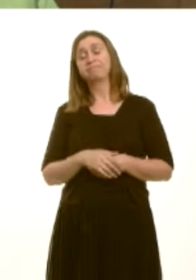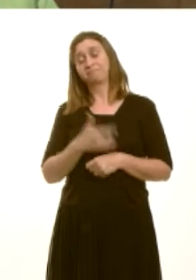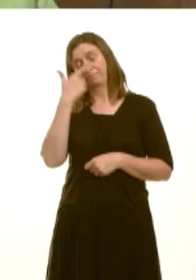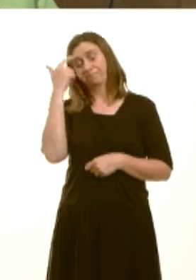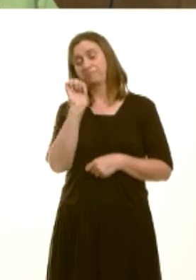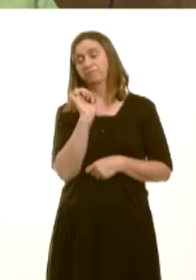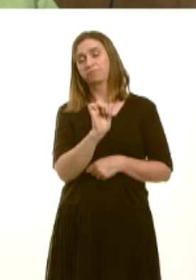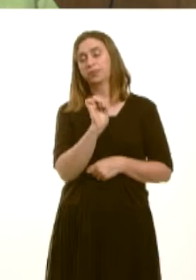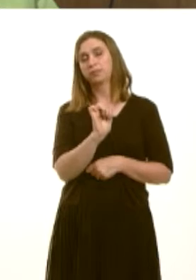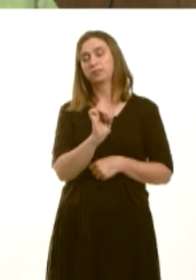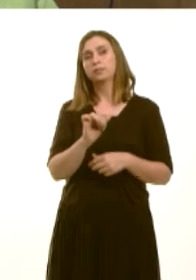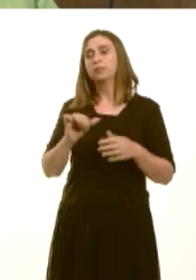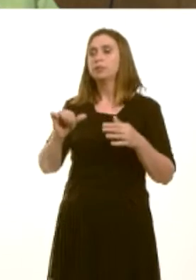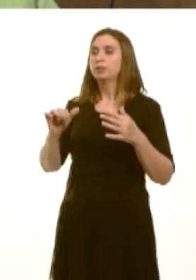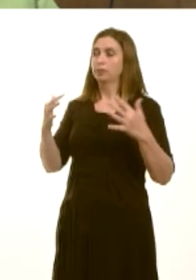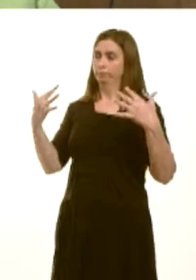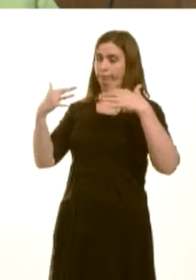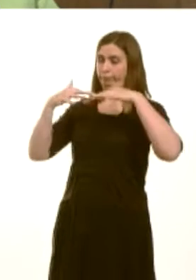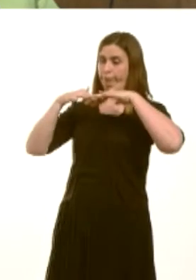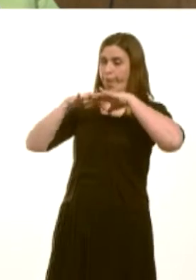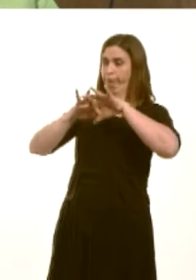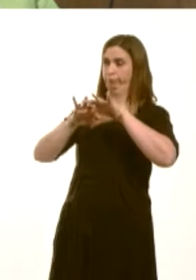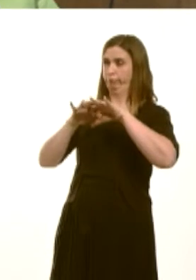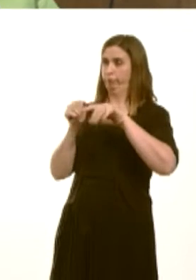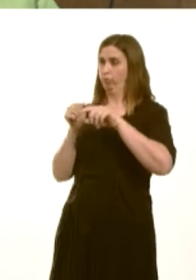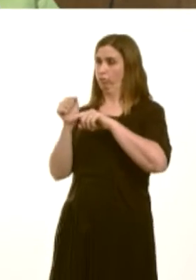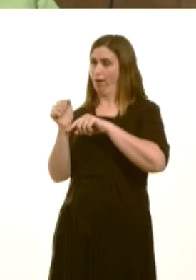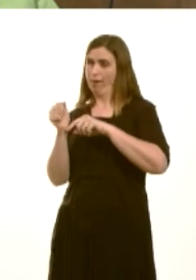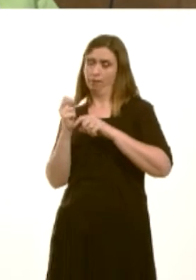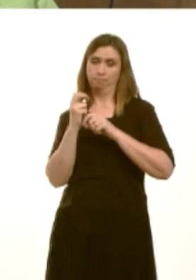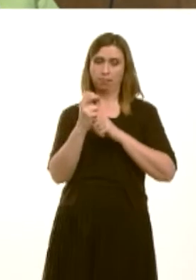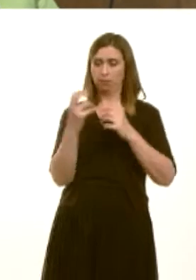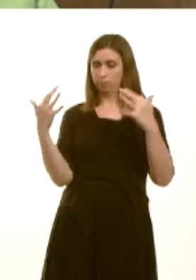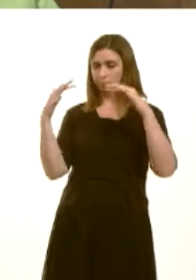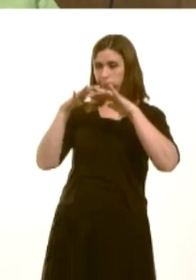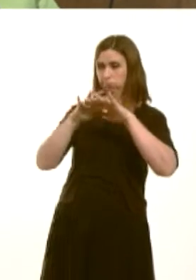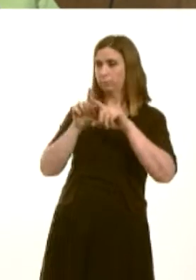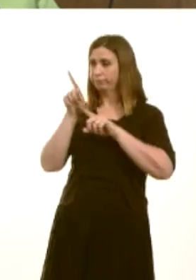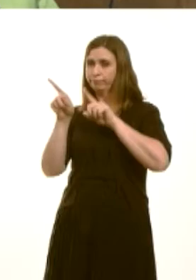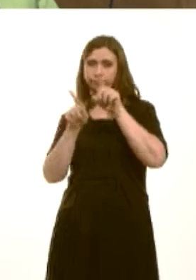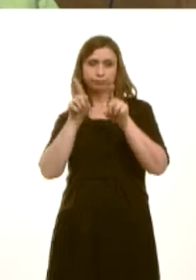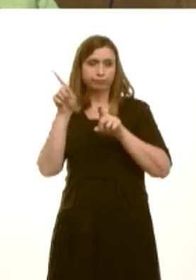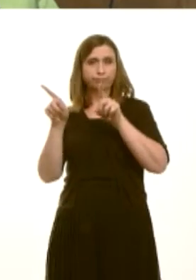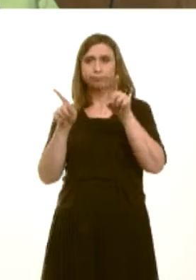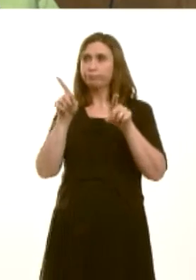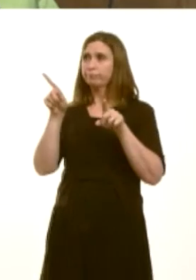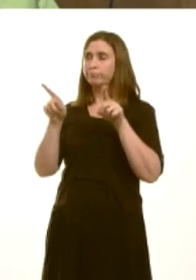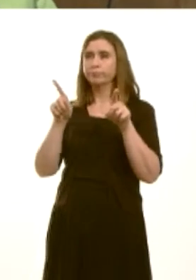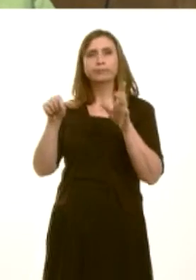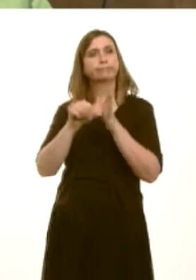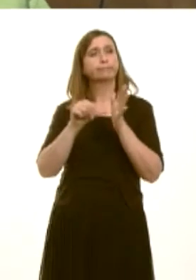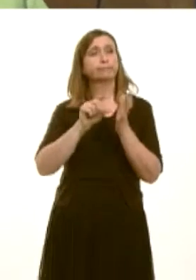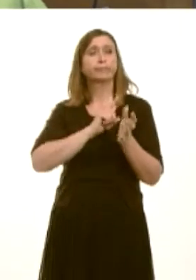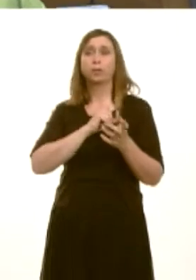possible to ensure an integrated transport system because of the fact that we don't have powers for the regulation of